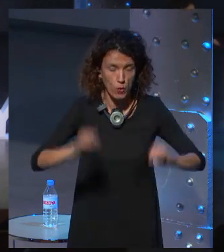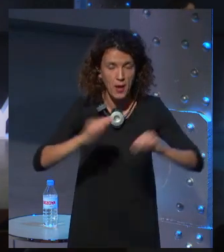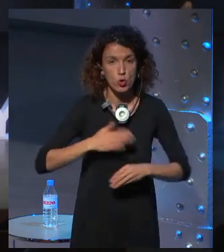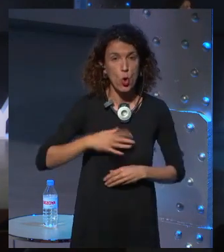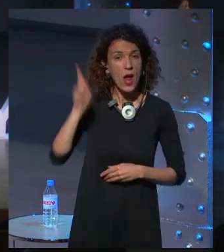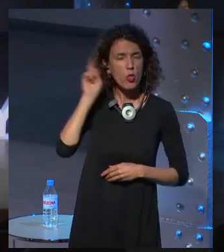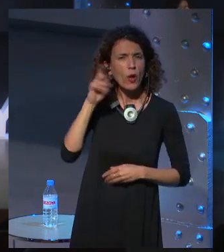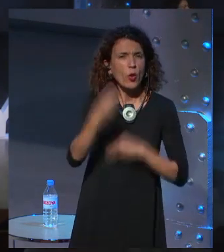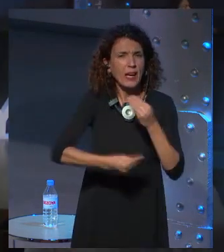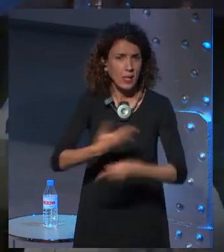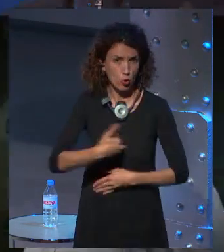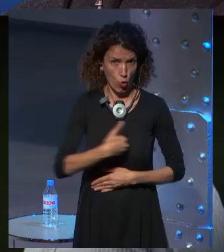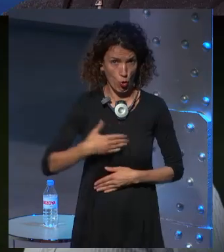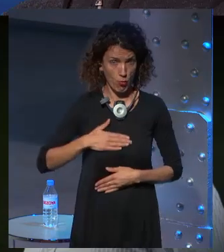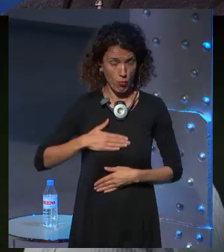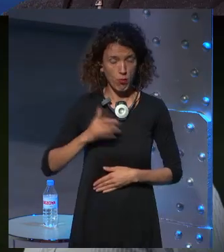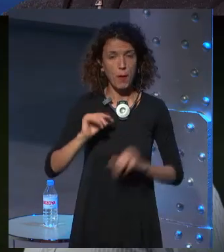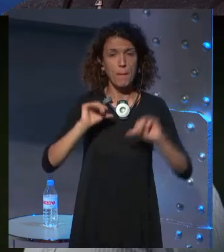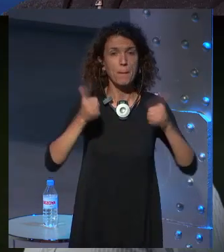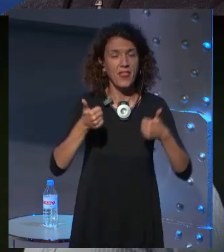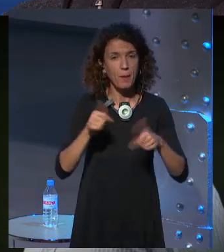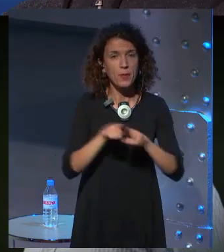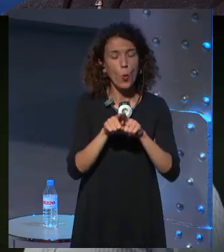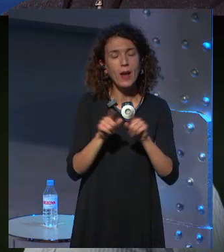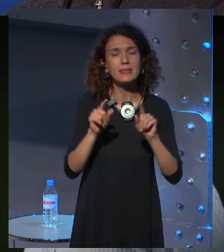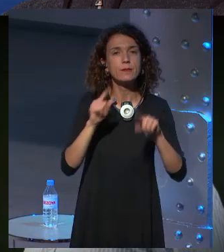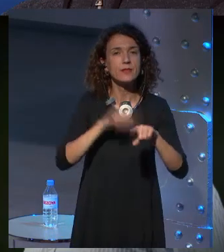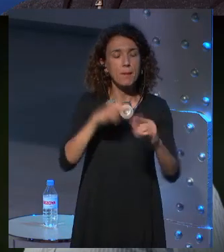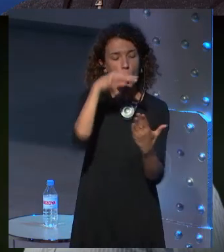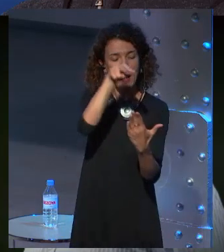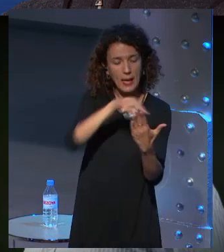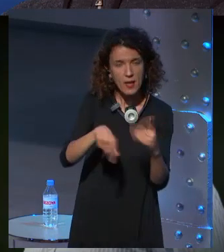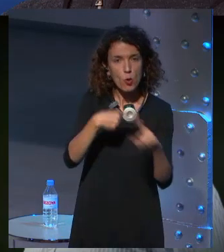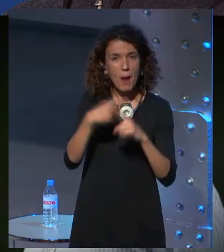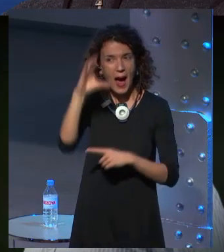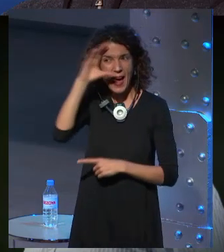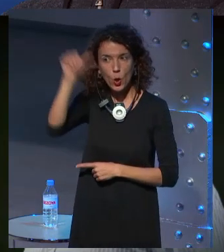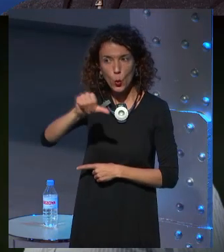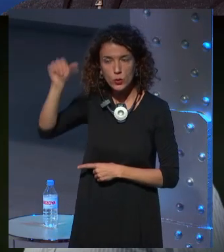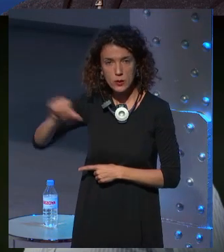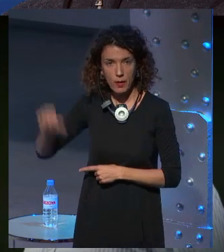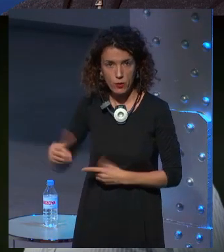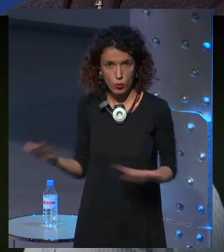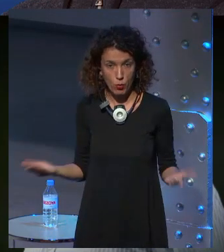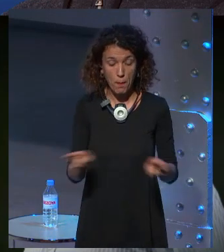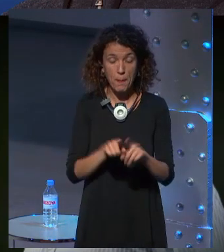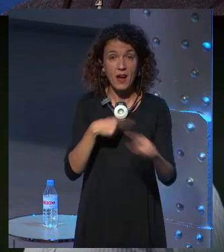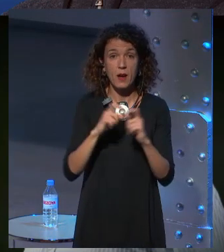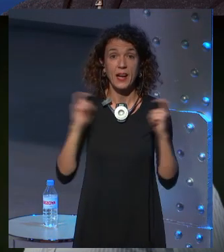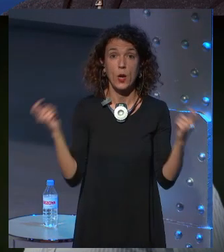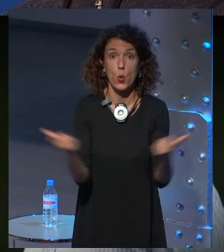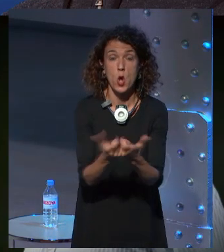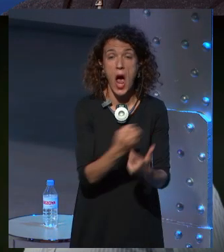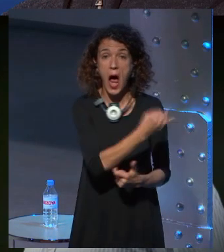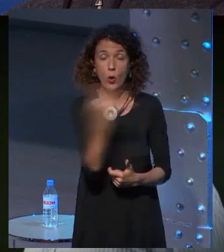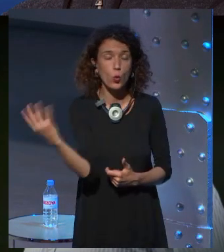is to start spending a lot of time reading, listening to, and meeting some of the best technologists in the